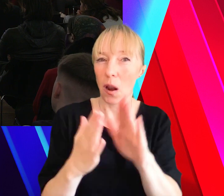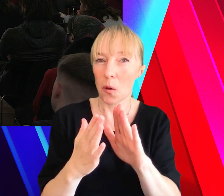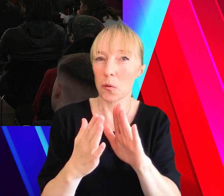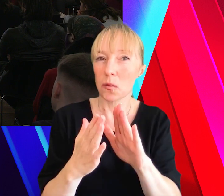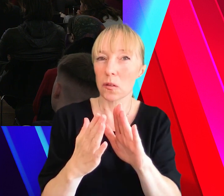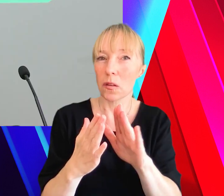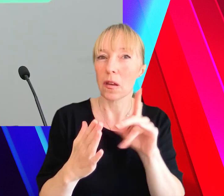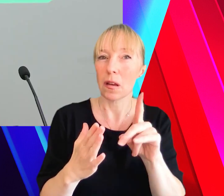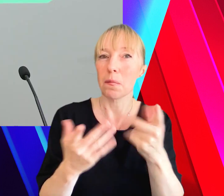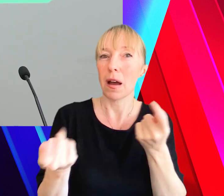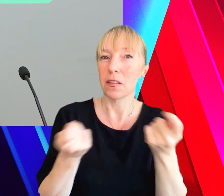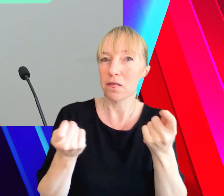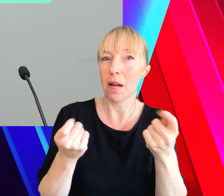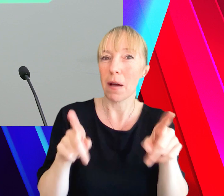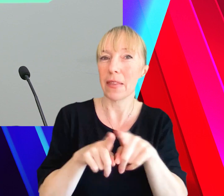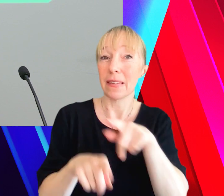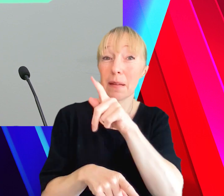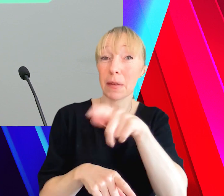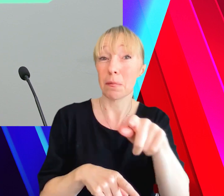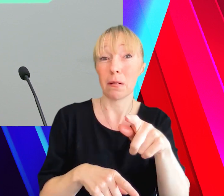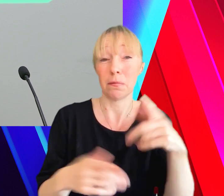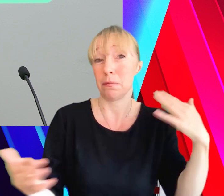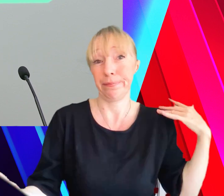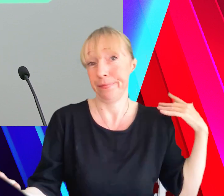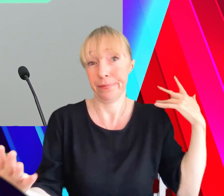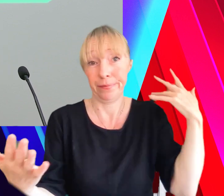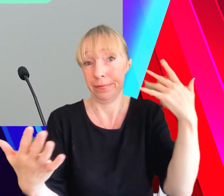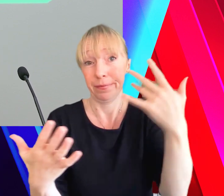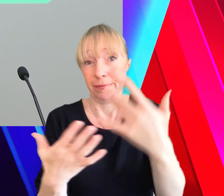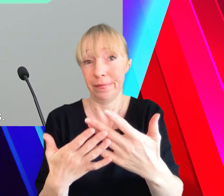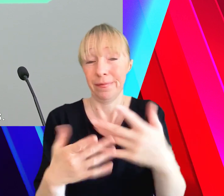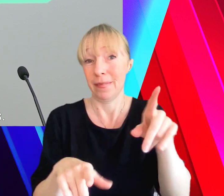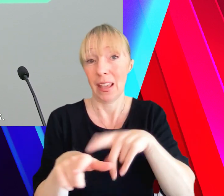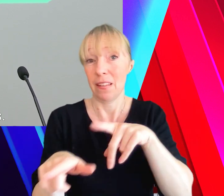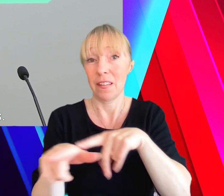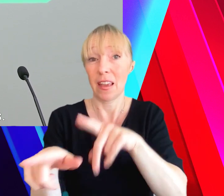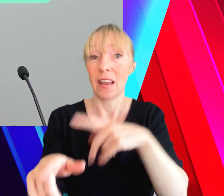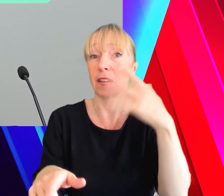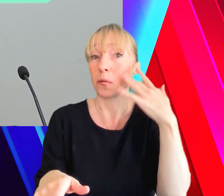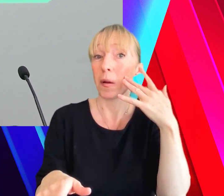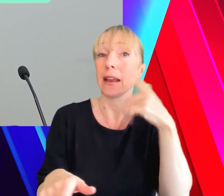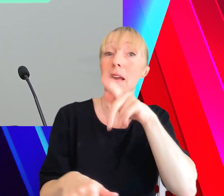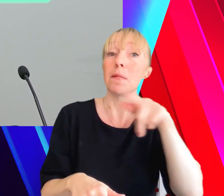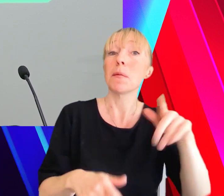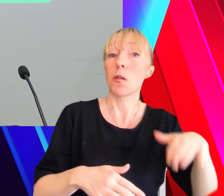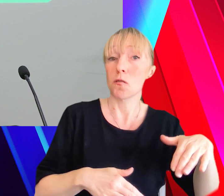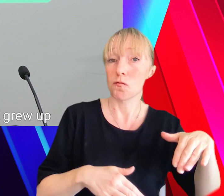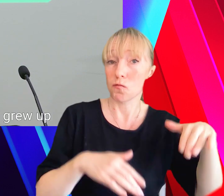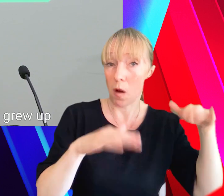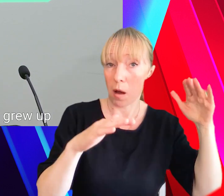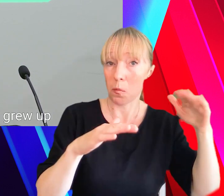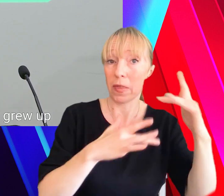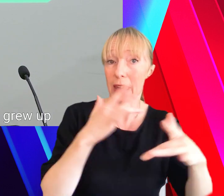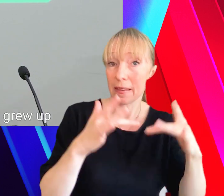think they're close, but I think because it's still run by essentially the same people who've been running it for, you know, decades, I think when